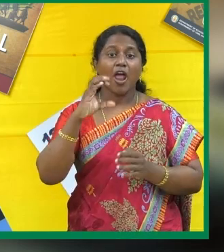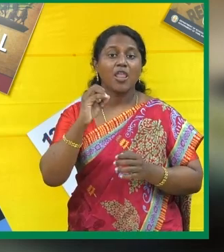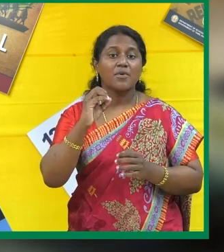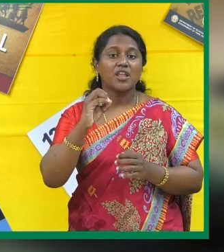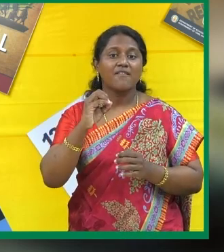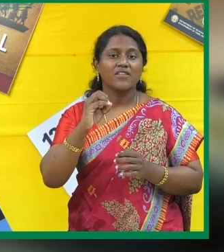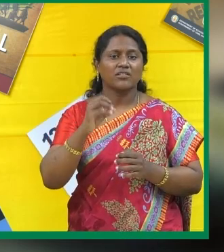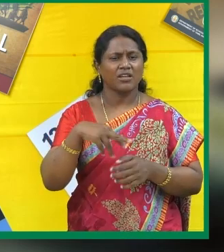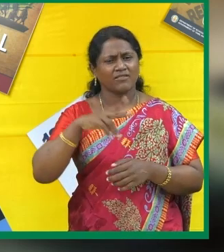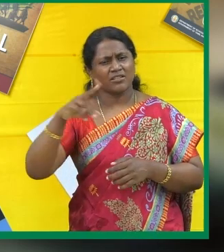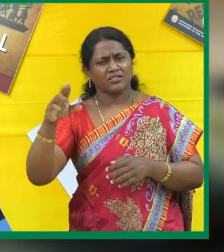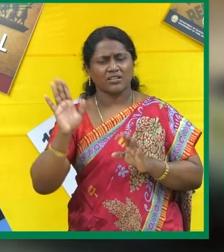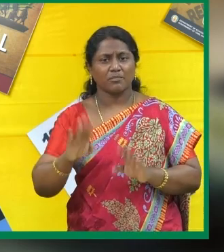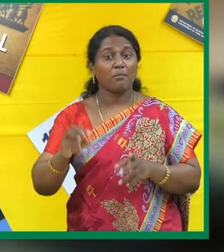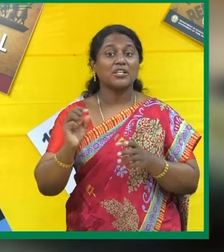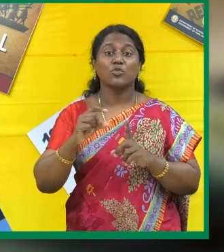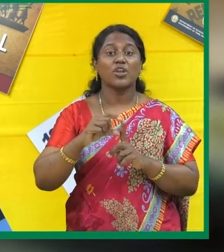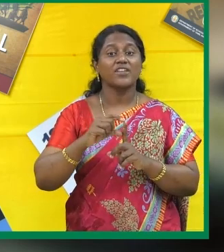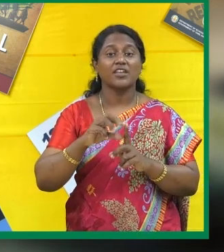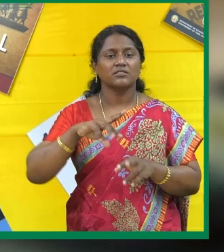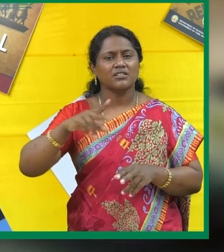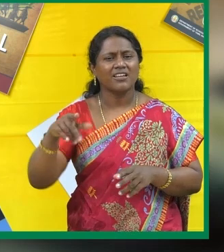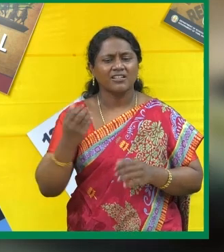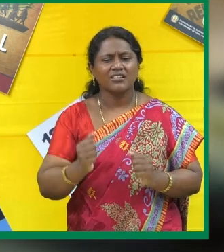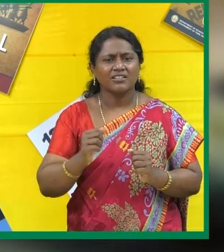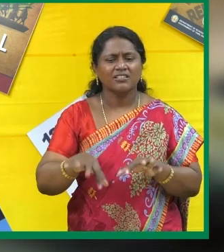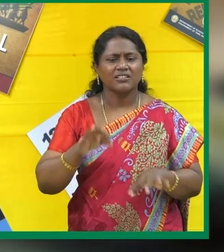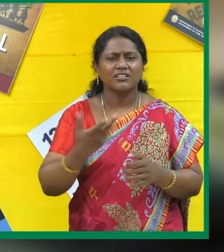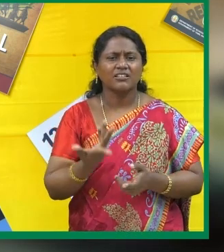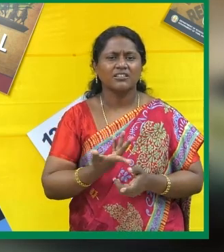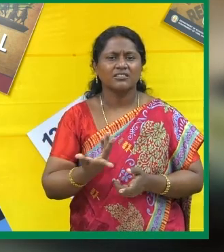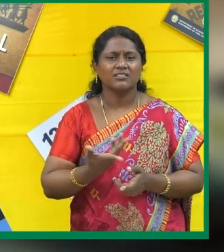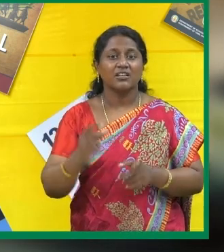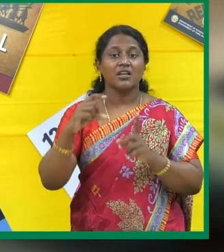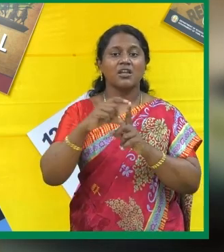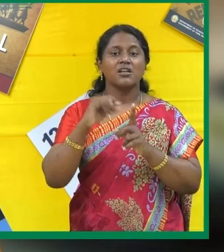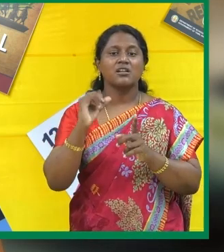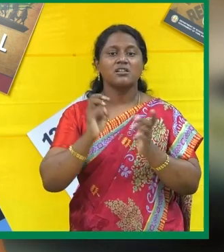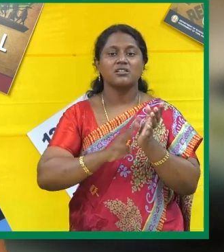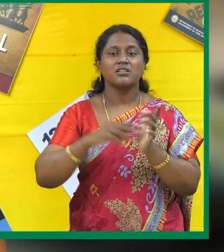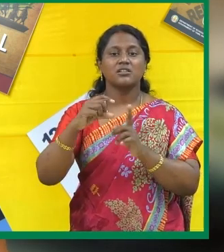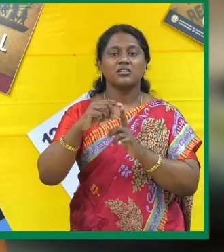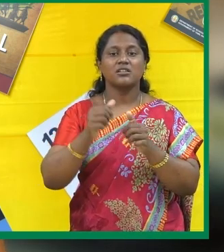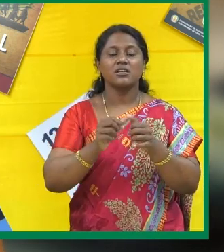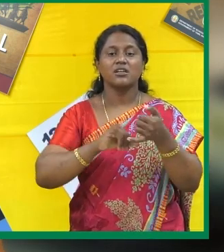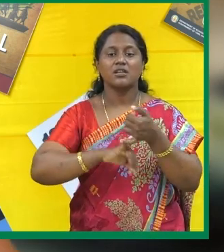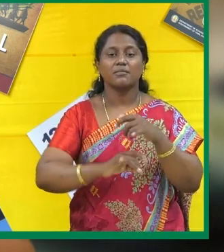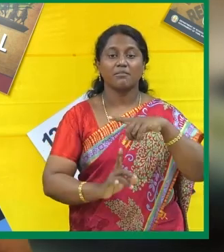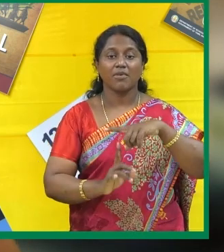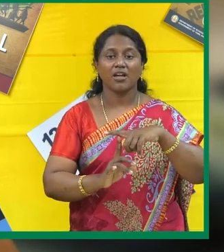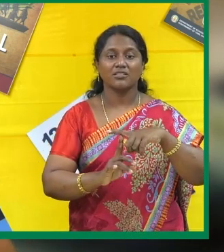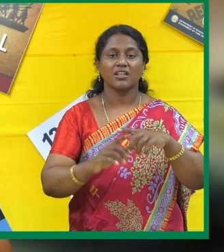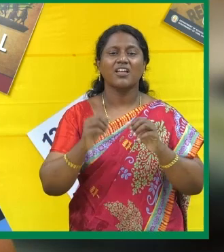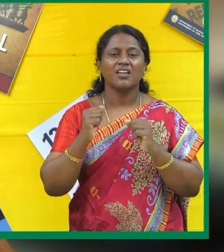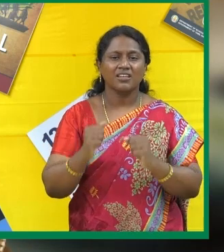onomatopoeia? A lot of figure of speeches, personification. Okay, what is given here? In the dim past, nor holding back in fear.